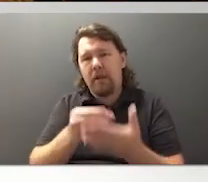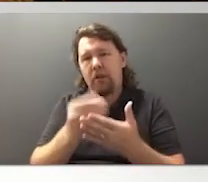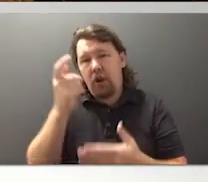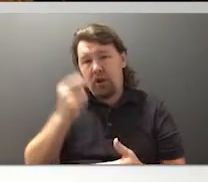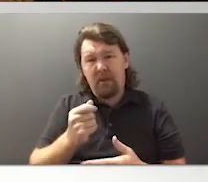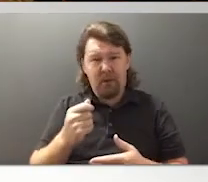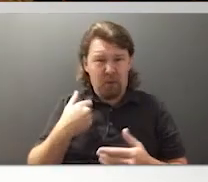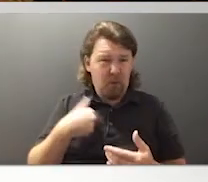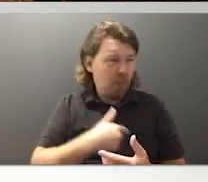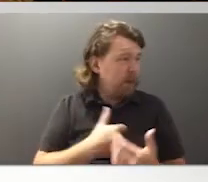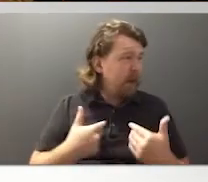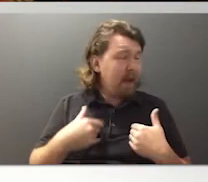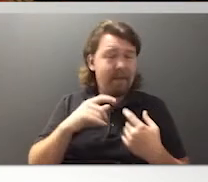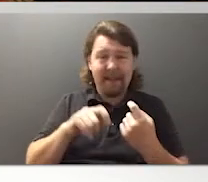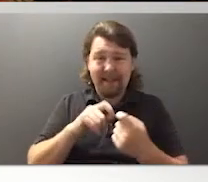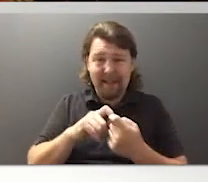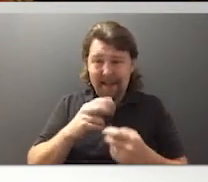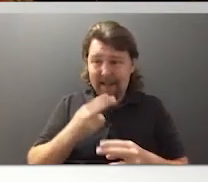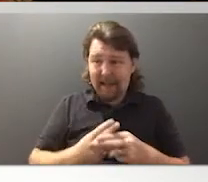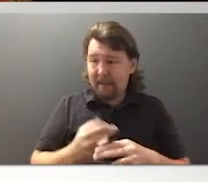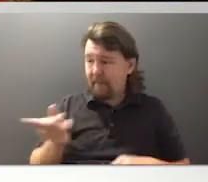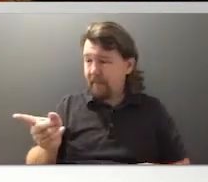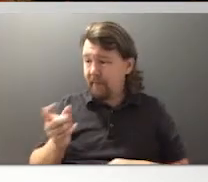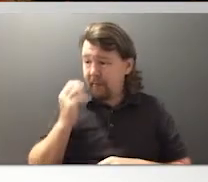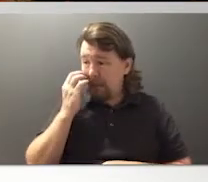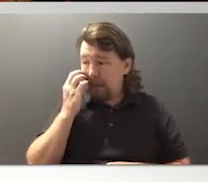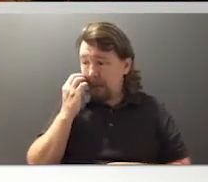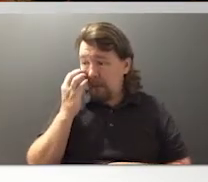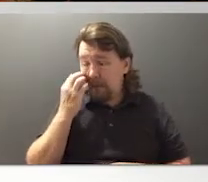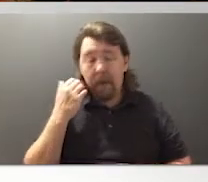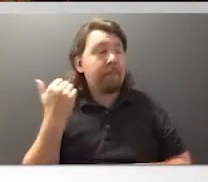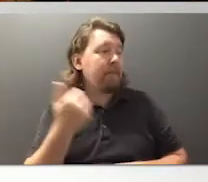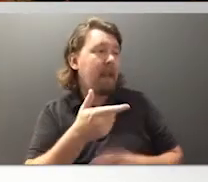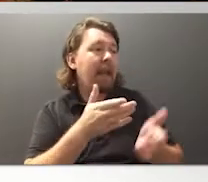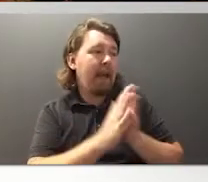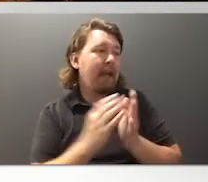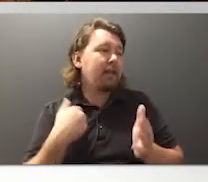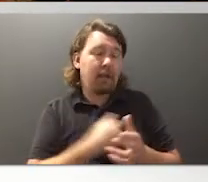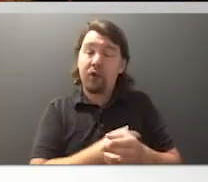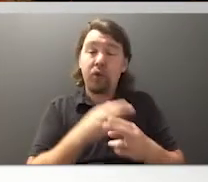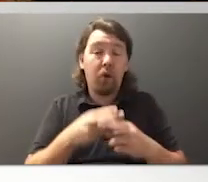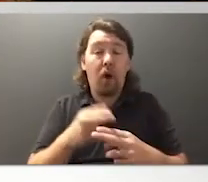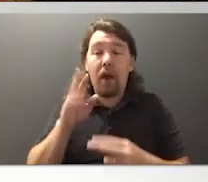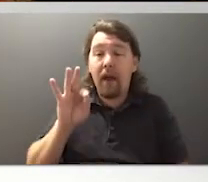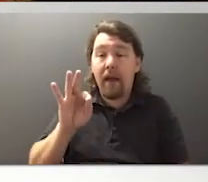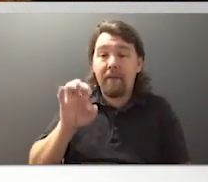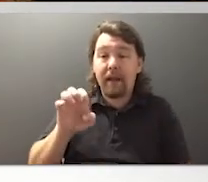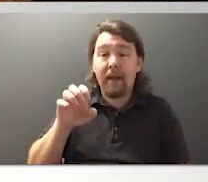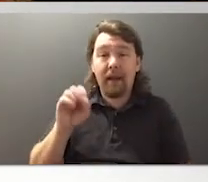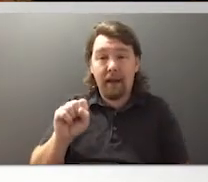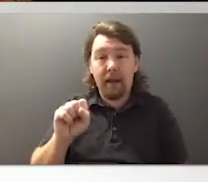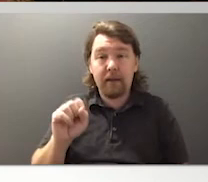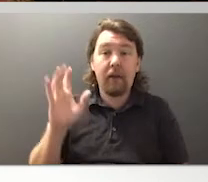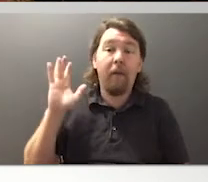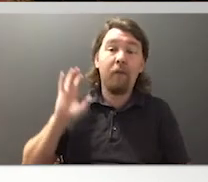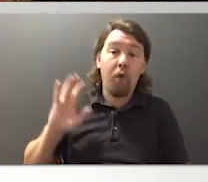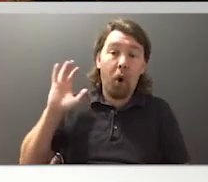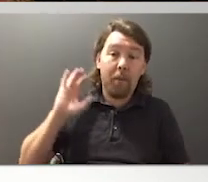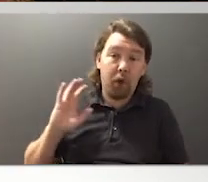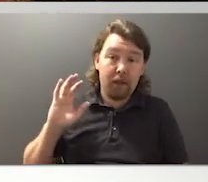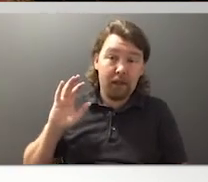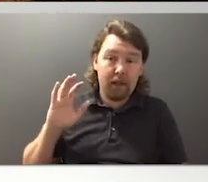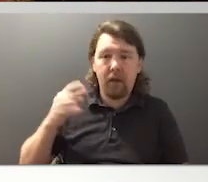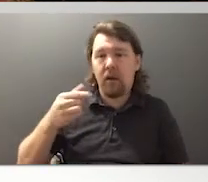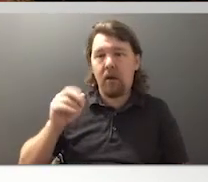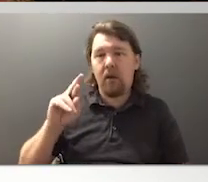And our friends at the department have asked us to call it the Family Empowerment Scholarship, formerly Gardner, for now, until we decide on an